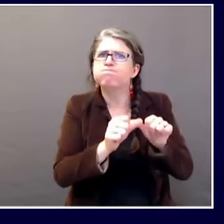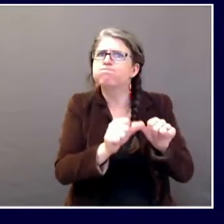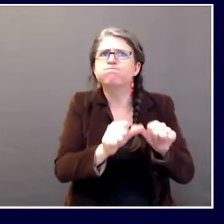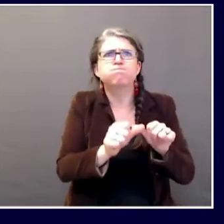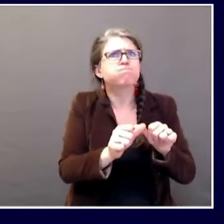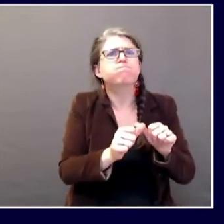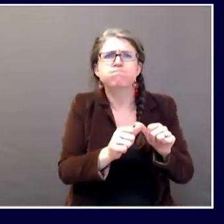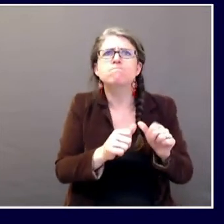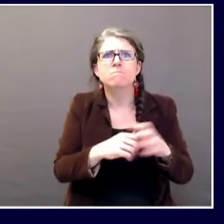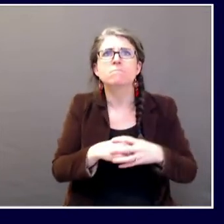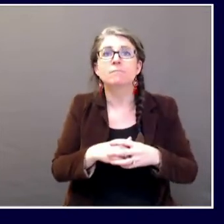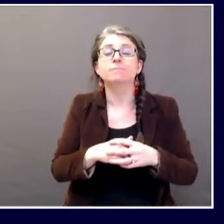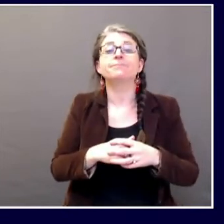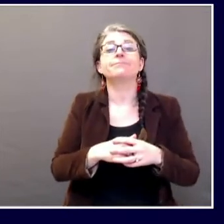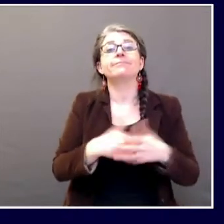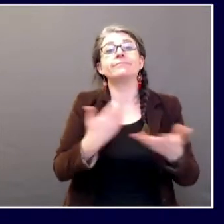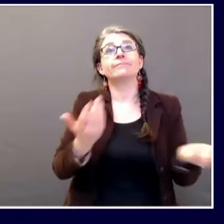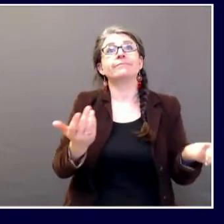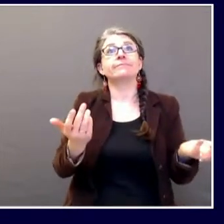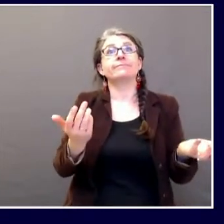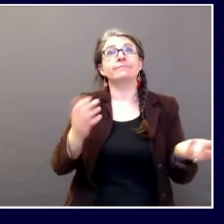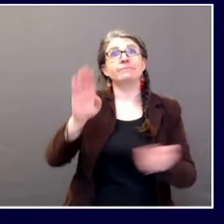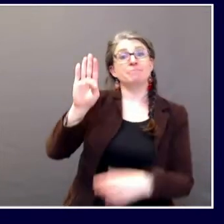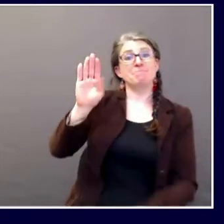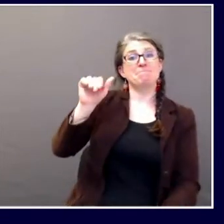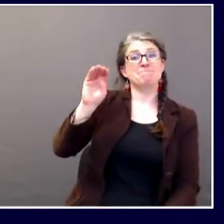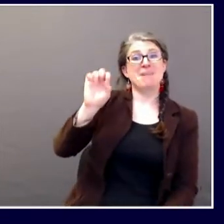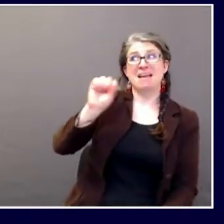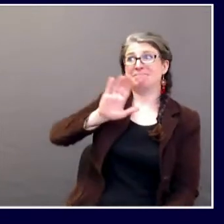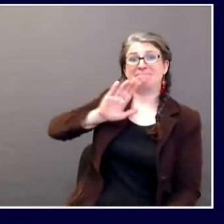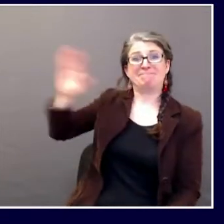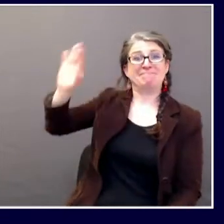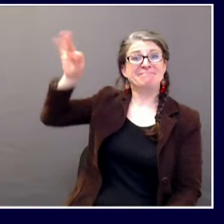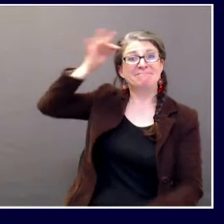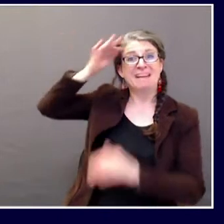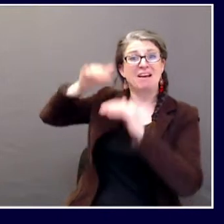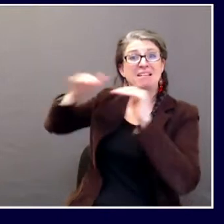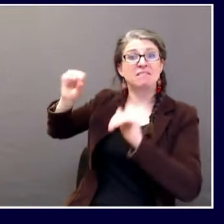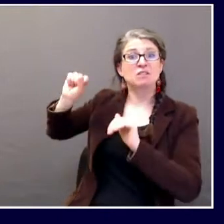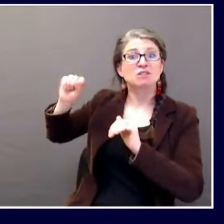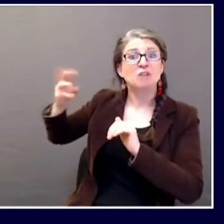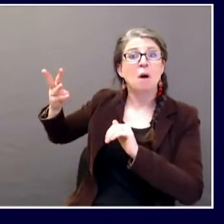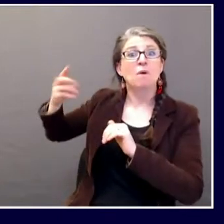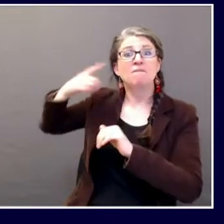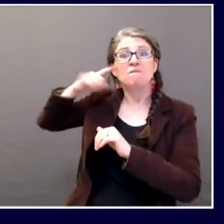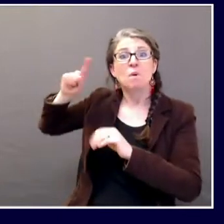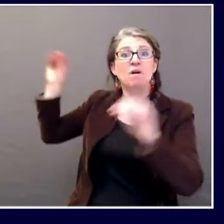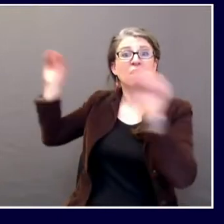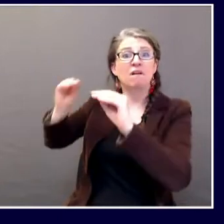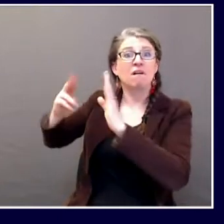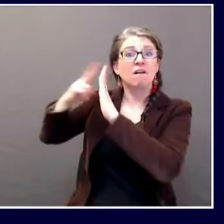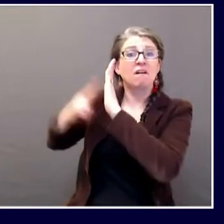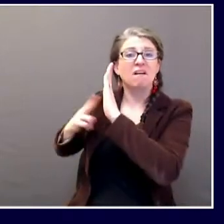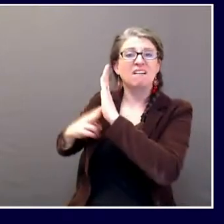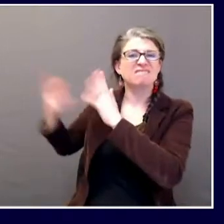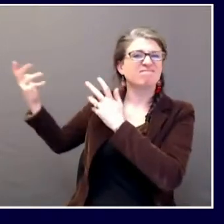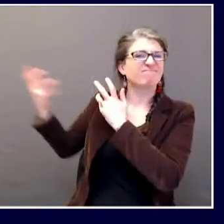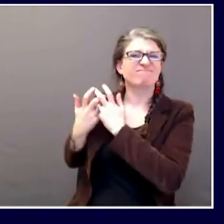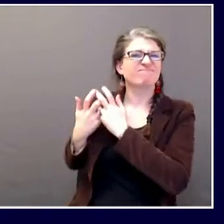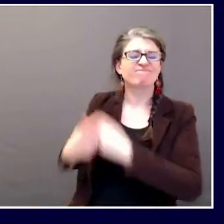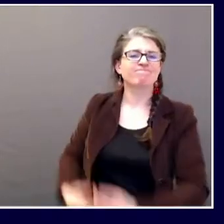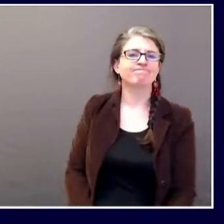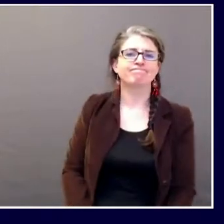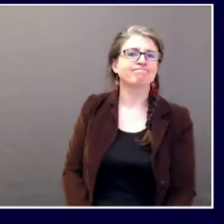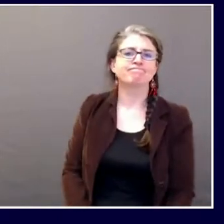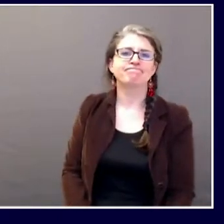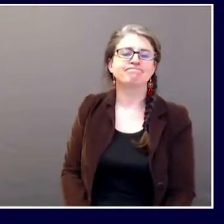left in the lurch when we realized that VAMS was not going to be what it needed to be. So we've had to move and pivot as quickly